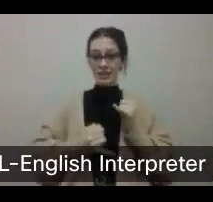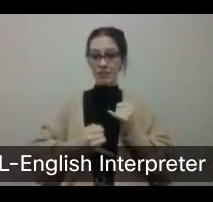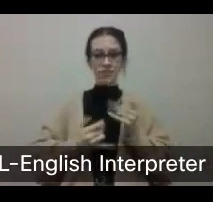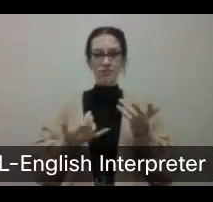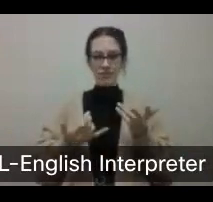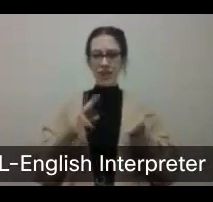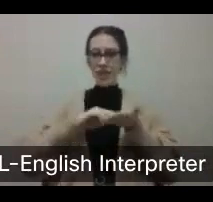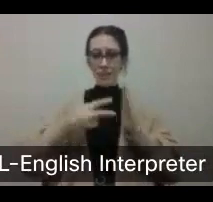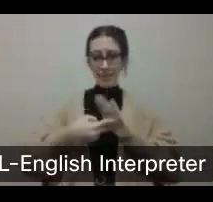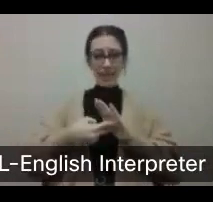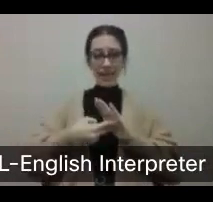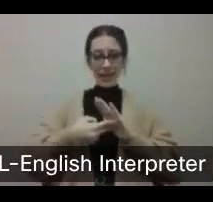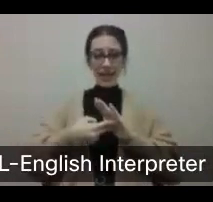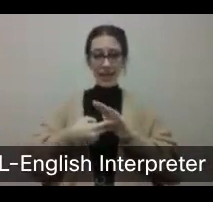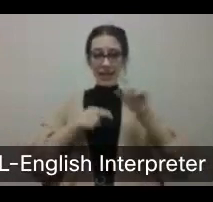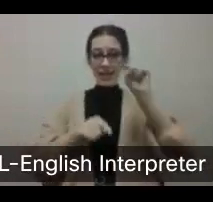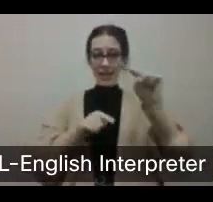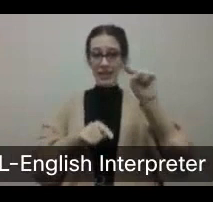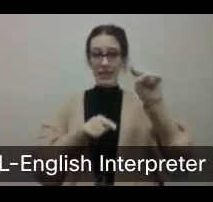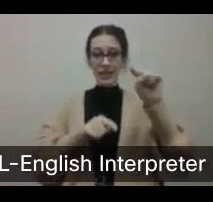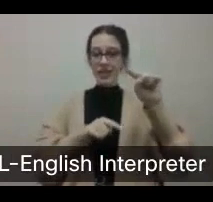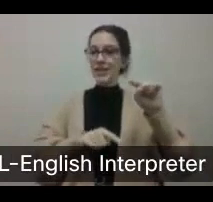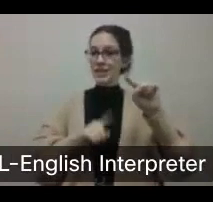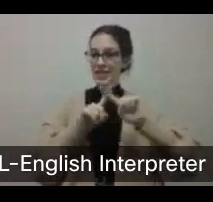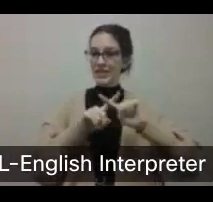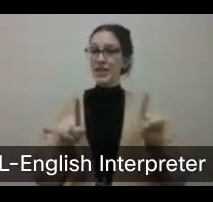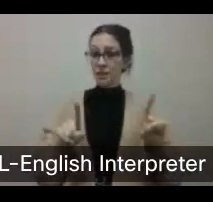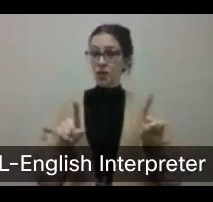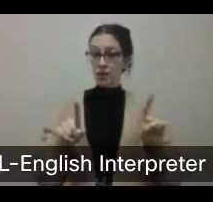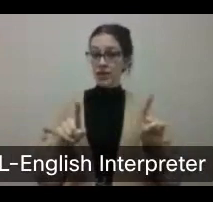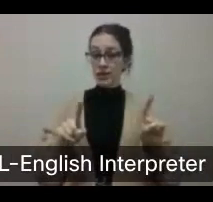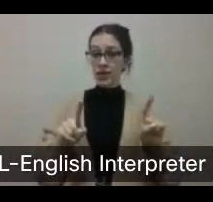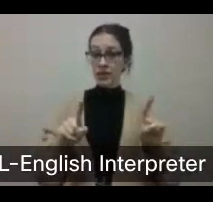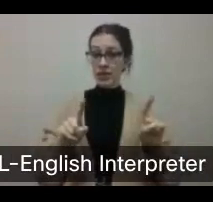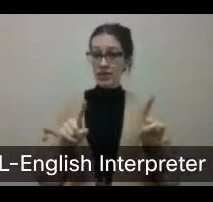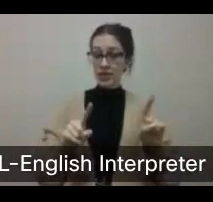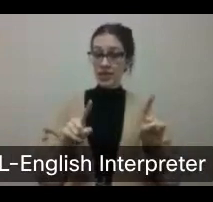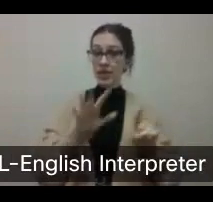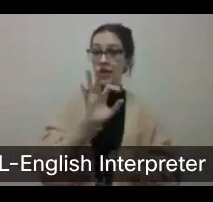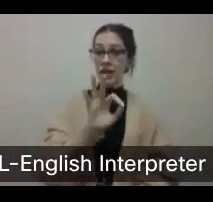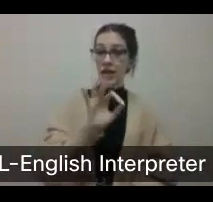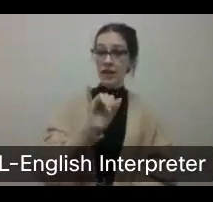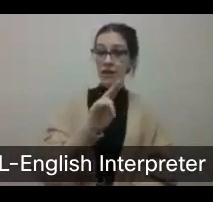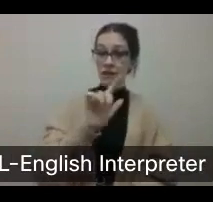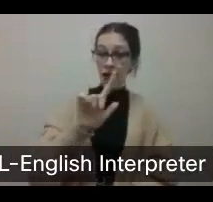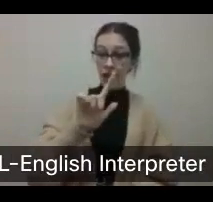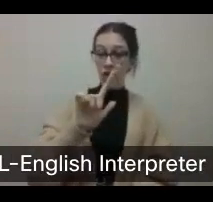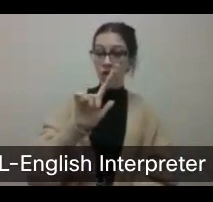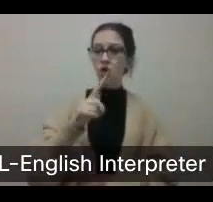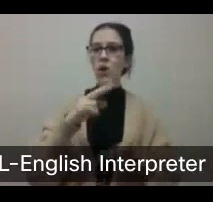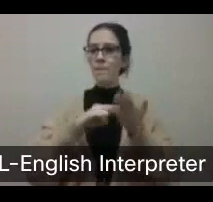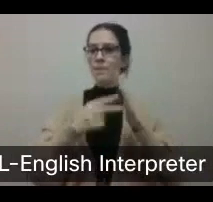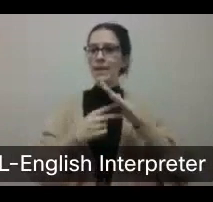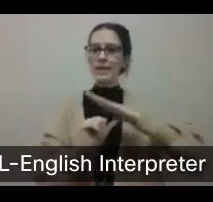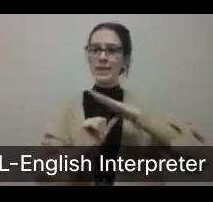paper is not the same meaning as last paper. Final paper is indicating the last big assignment someone will have in their